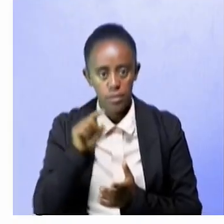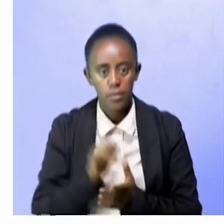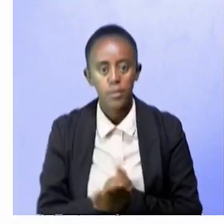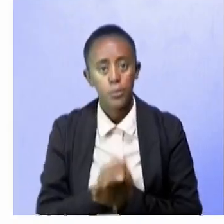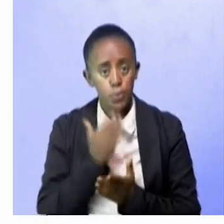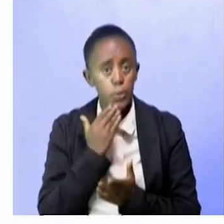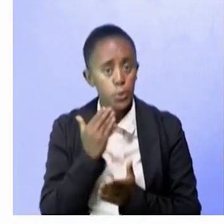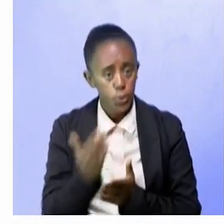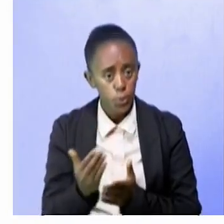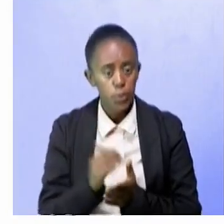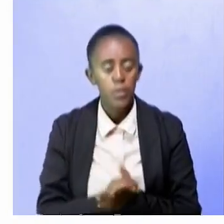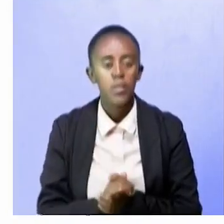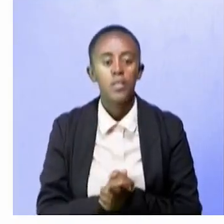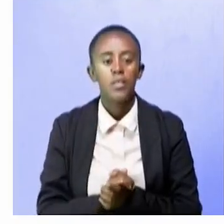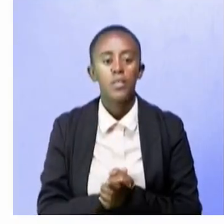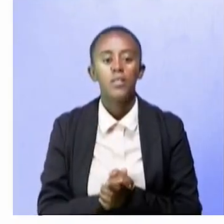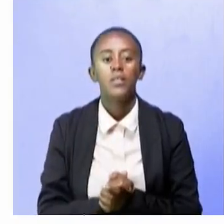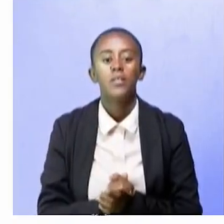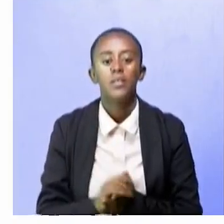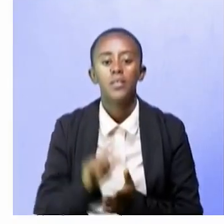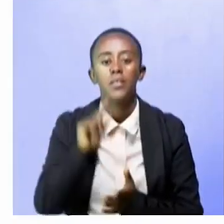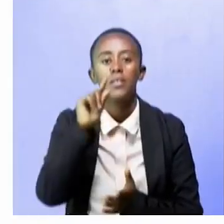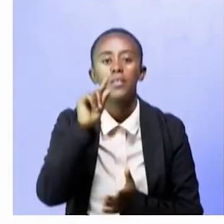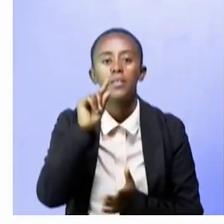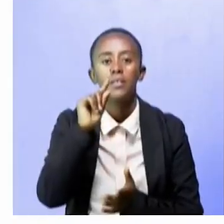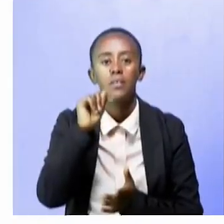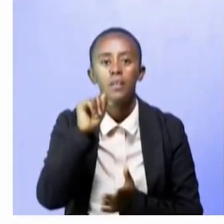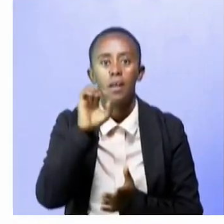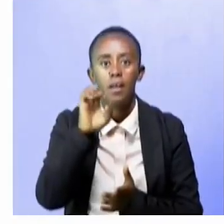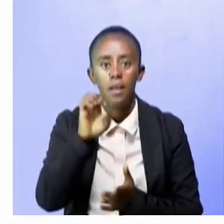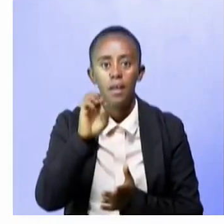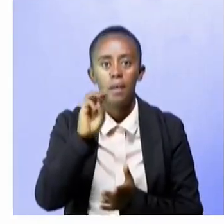Good. Temporary.